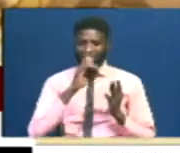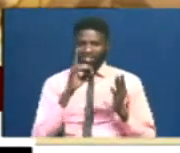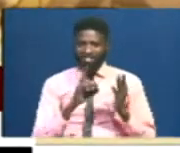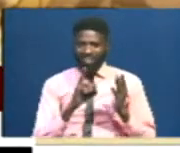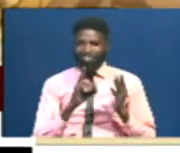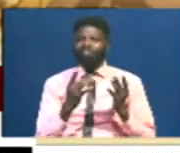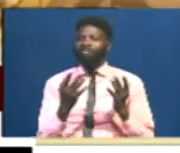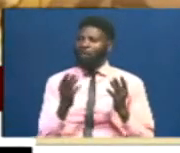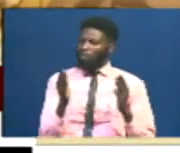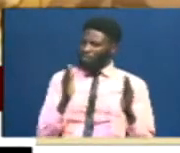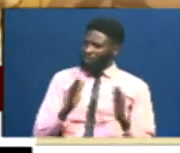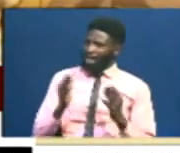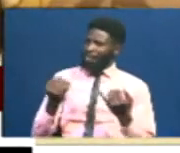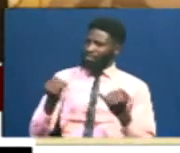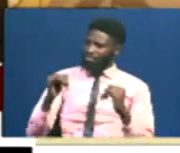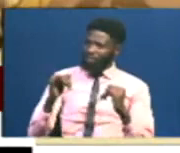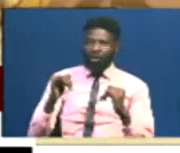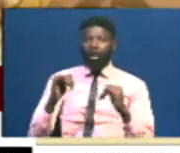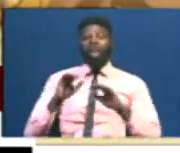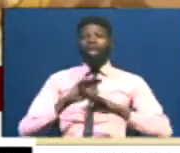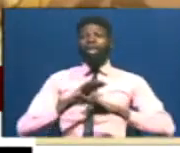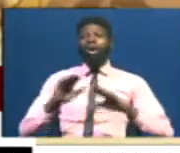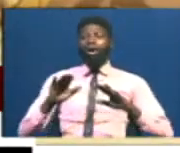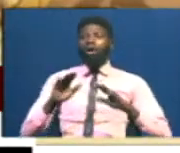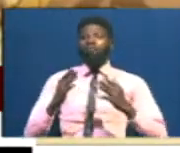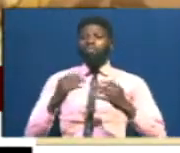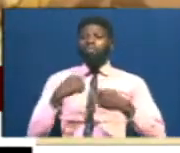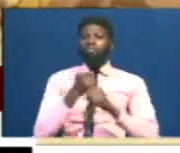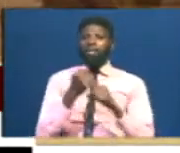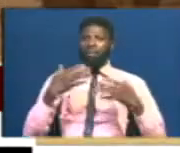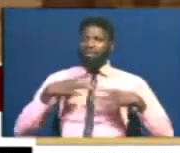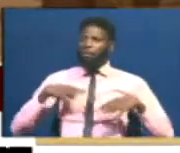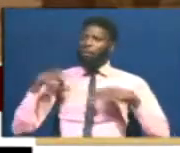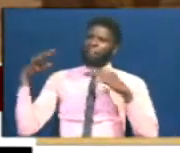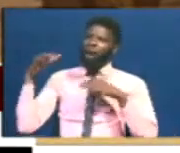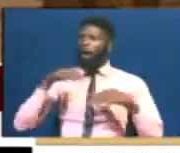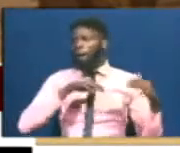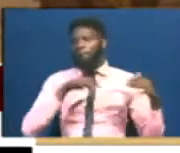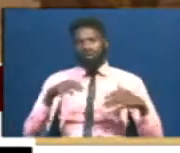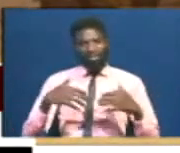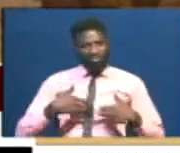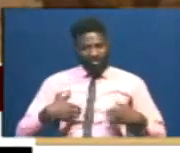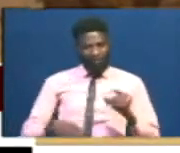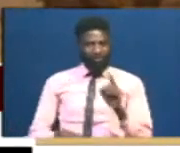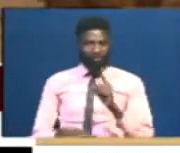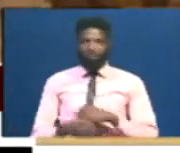become a pull factor for asylum seekers and refugees within the region. I have personally